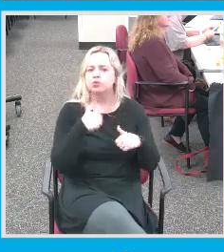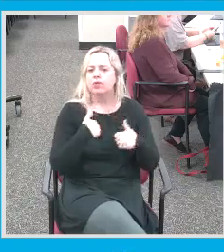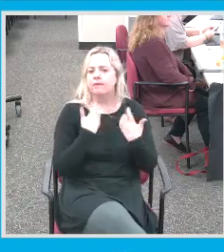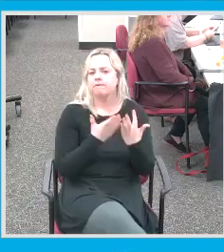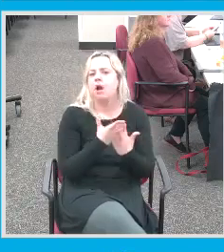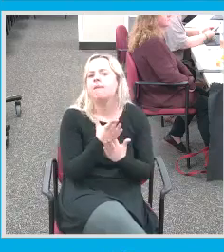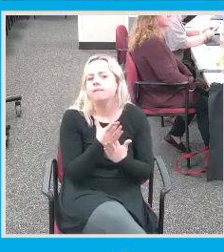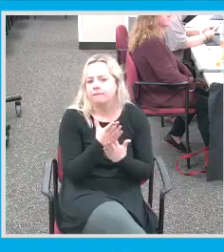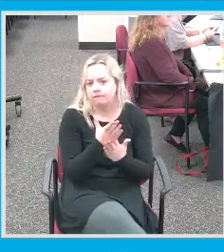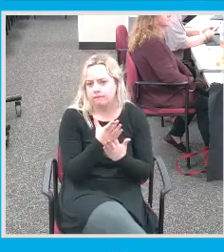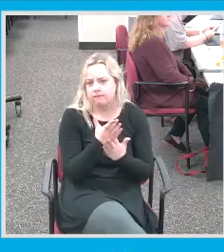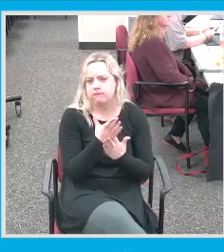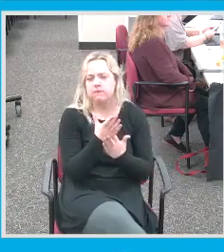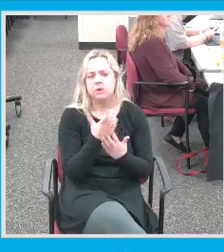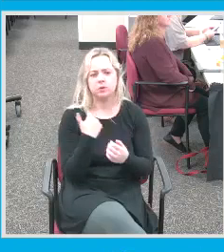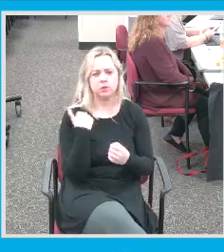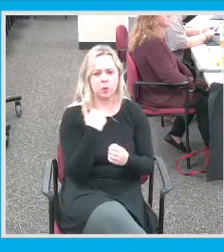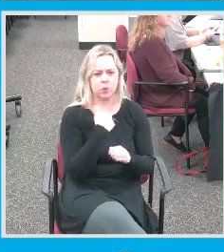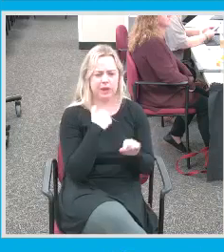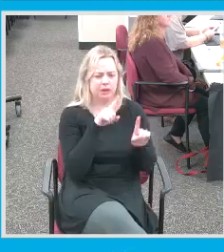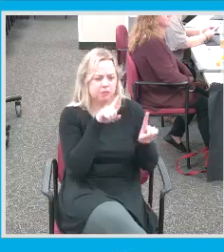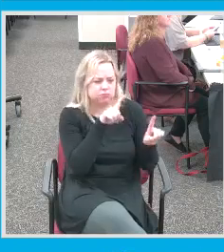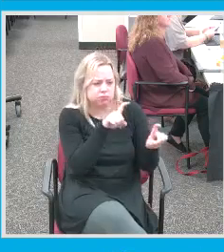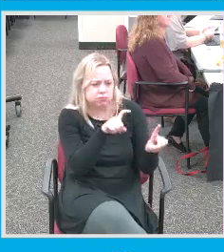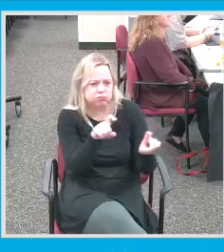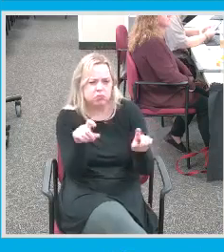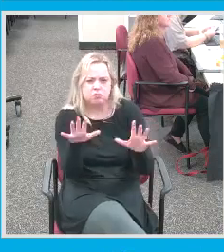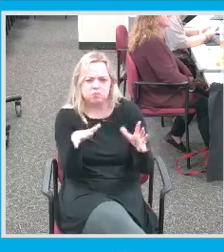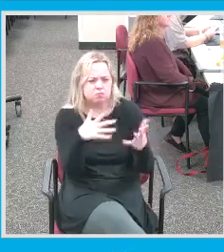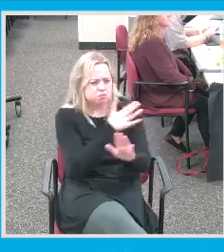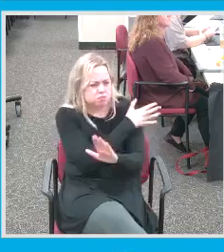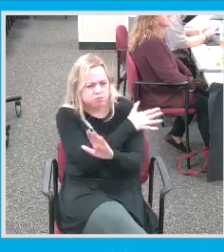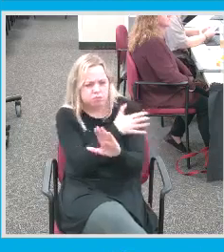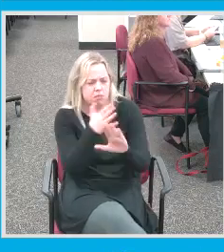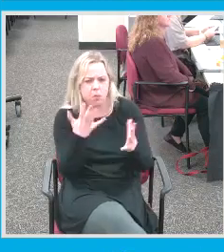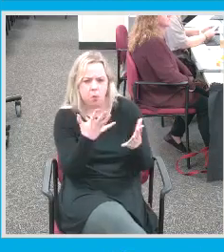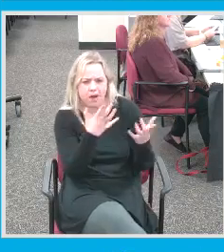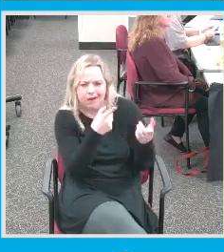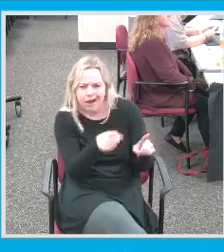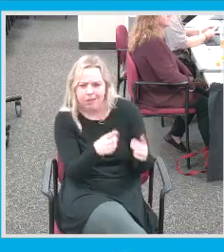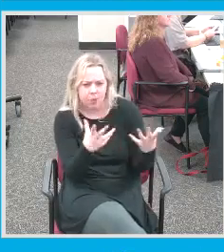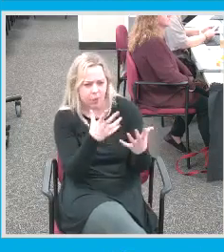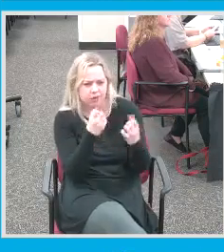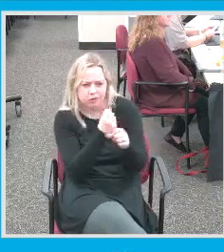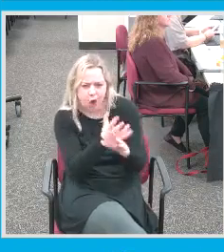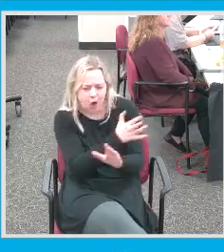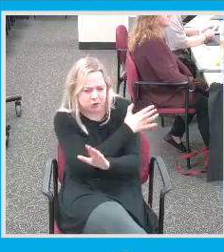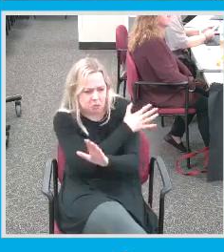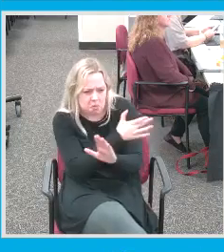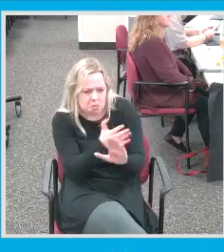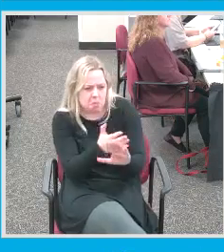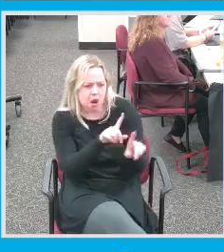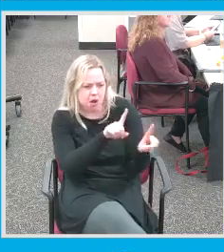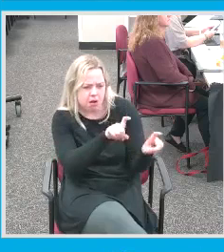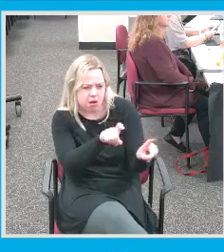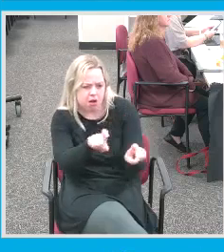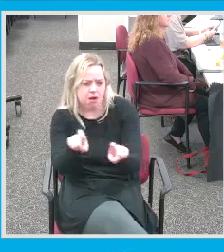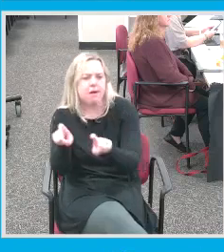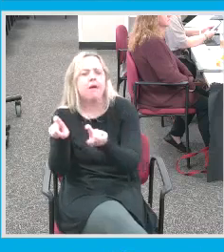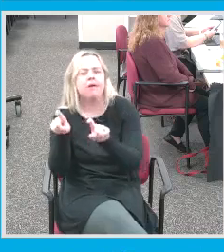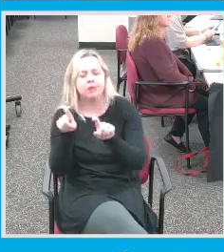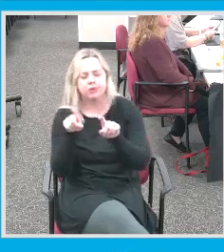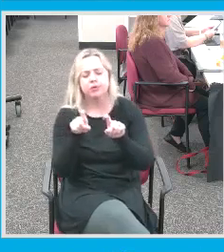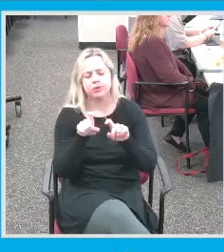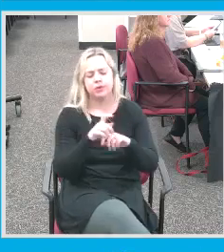regarding what was going on in these individuals' lives, far beyond what is expected of us in order to complete our